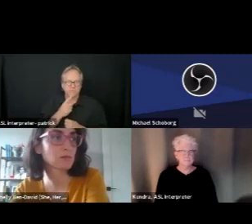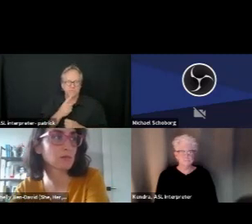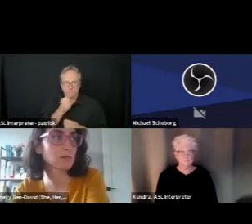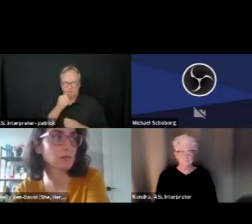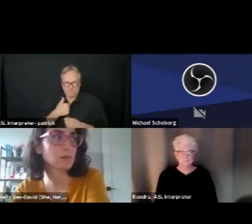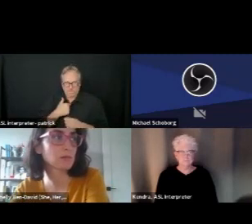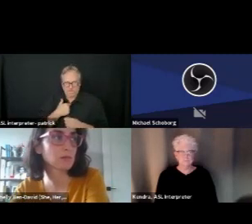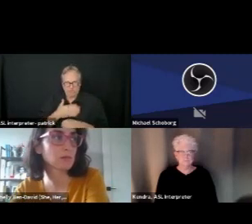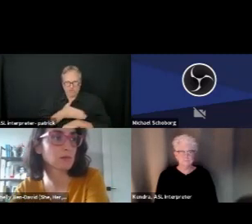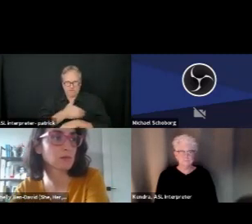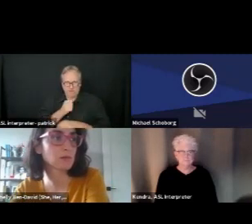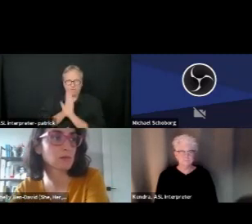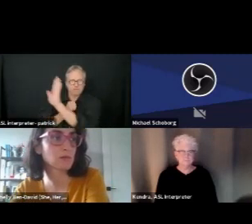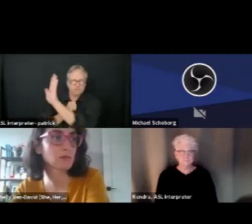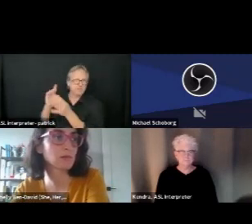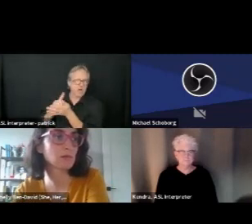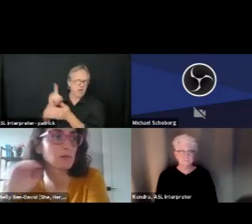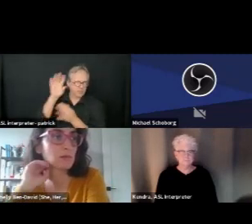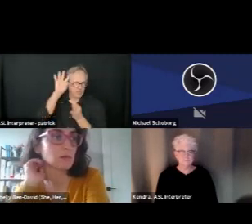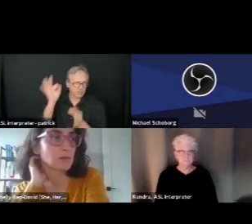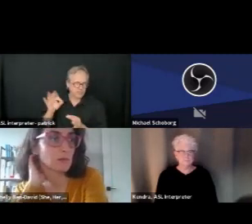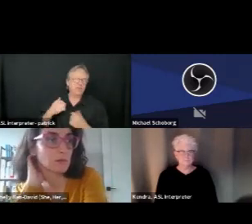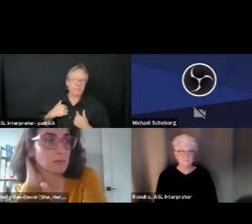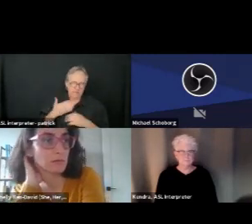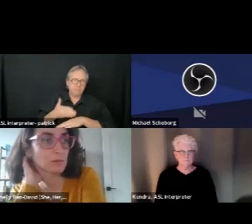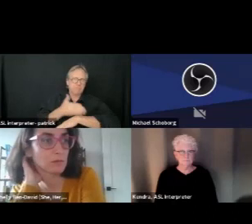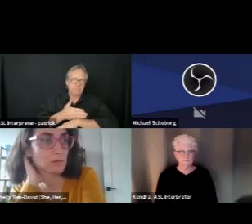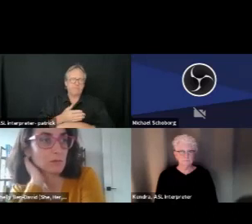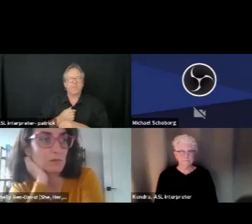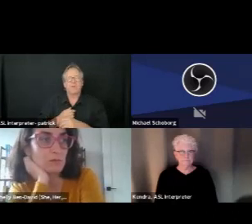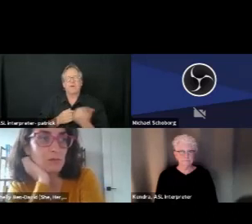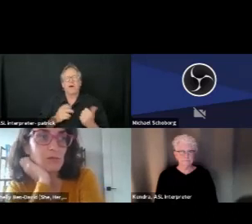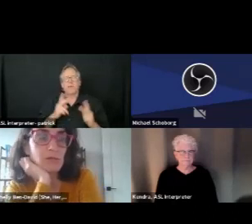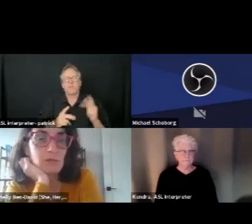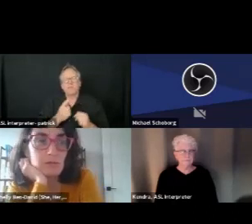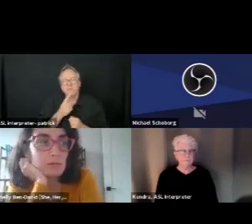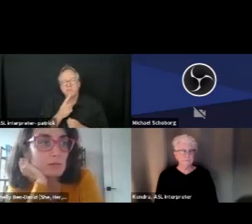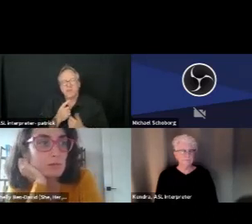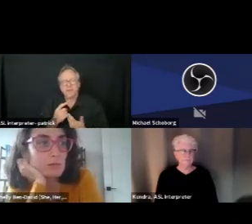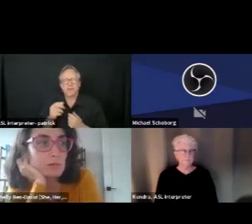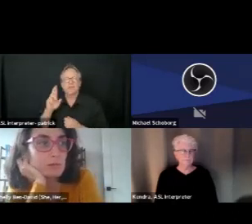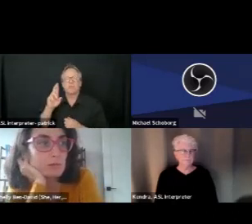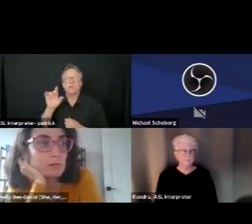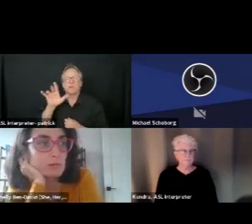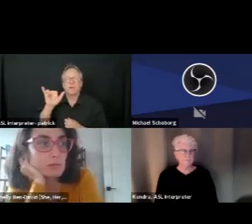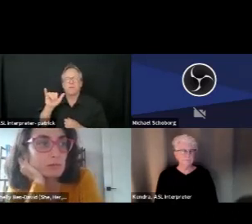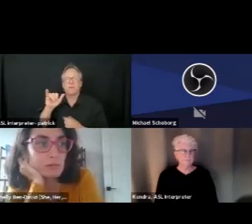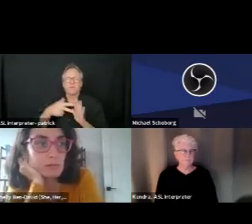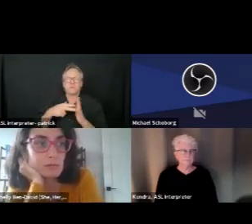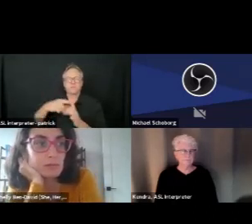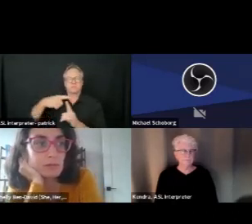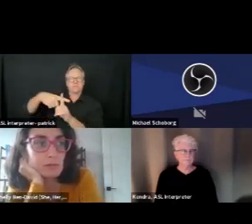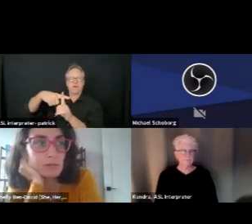she was recovered or not, it was up to her doctor. Some people talked about recovery being linked to positive change and